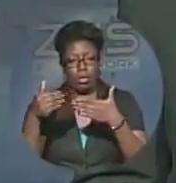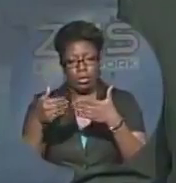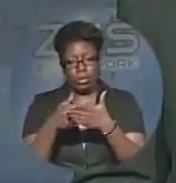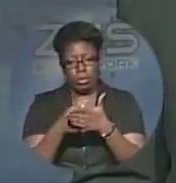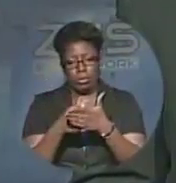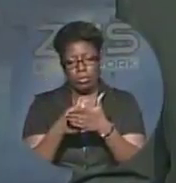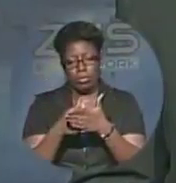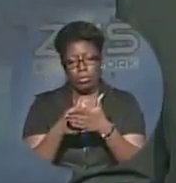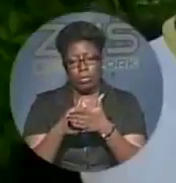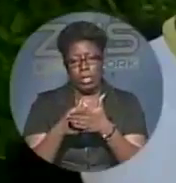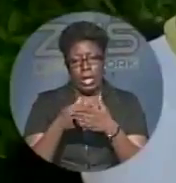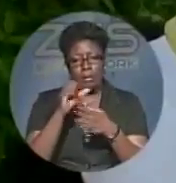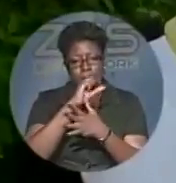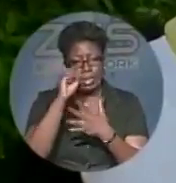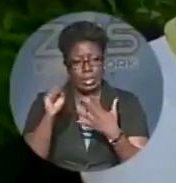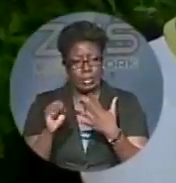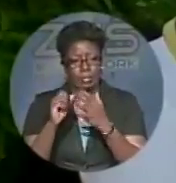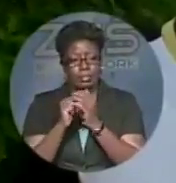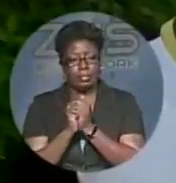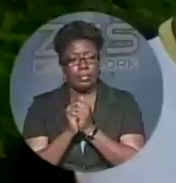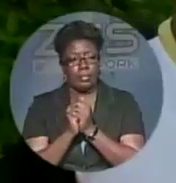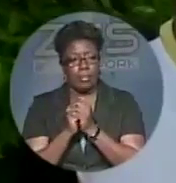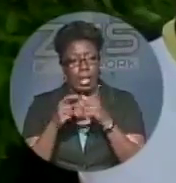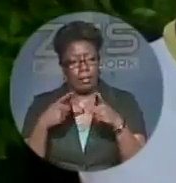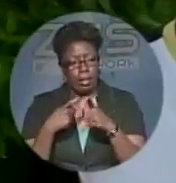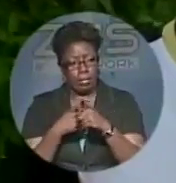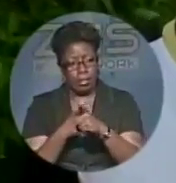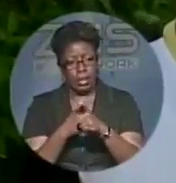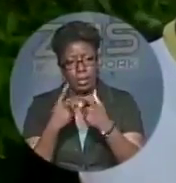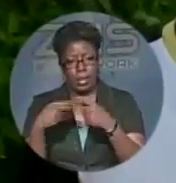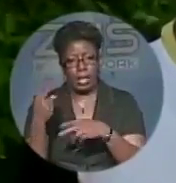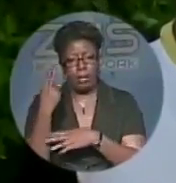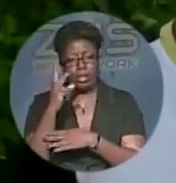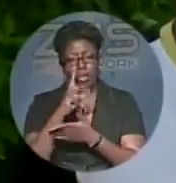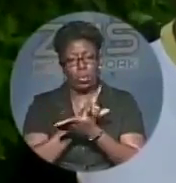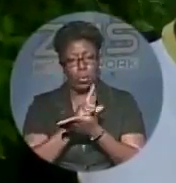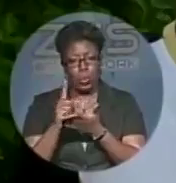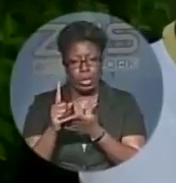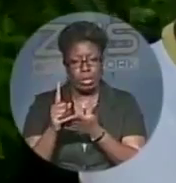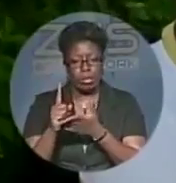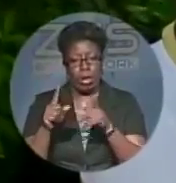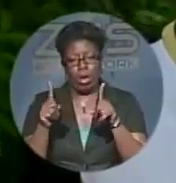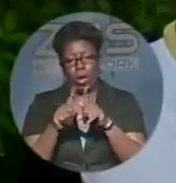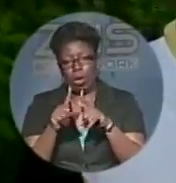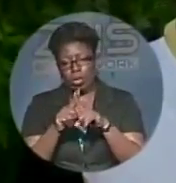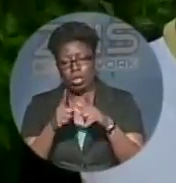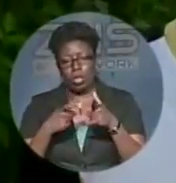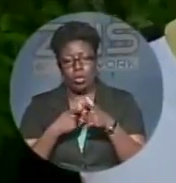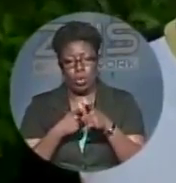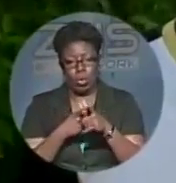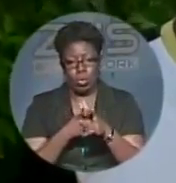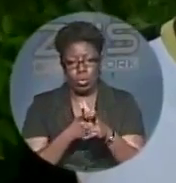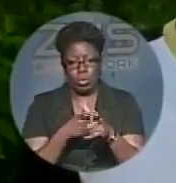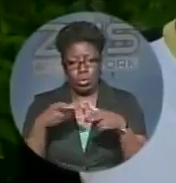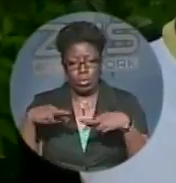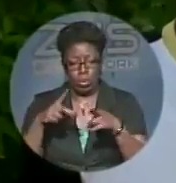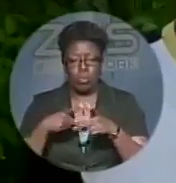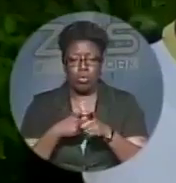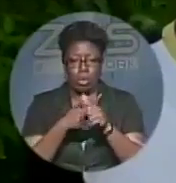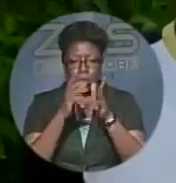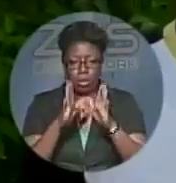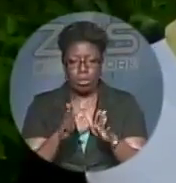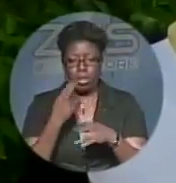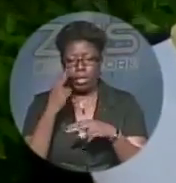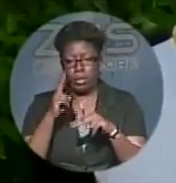season. Monica's meet coming up in 2 weeks. That should be very exciting, as well as Roadrunners, Silver Lightning. It's going to be a